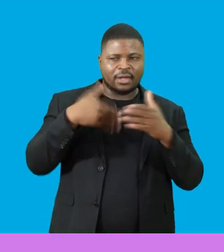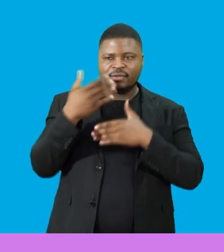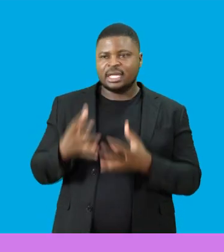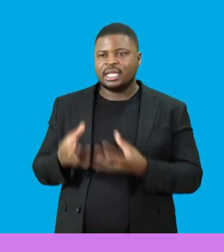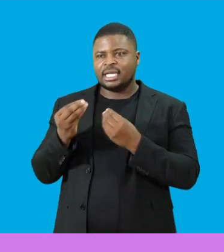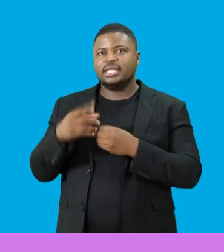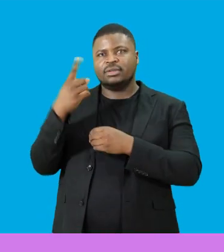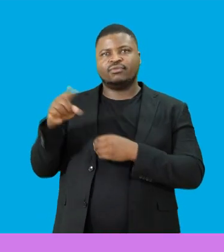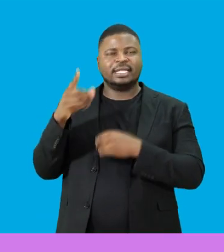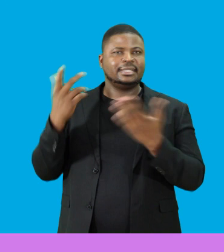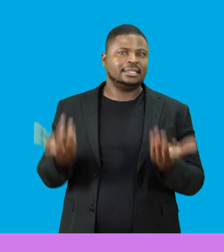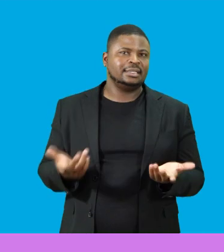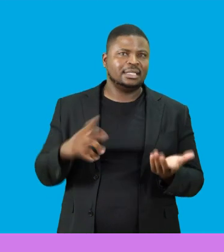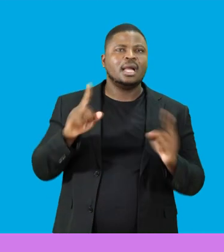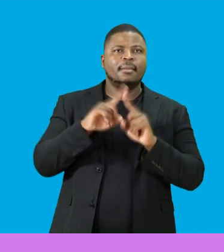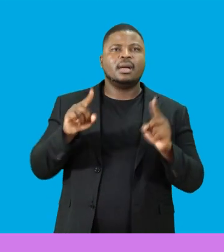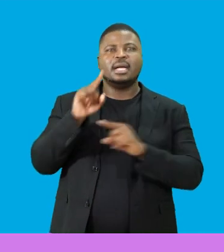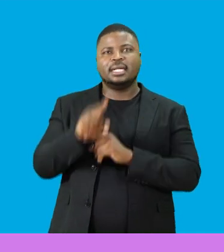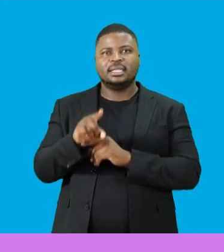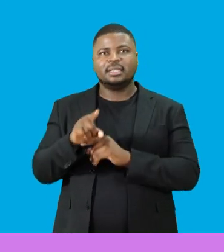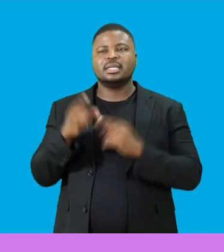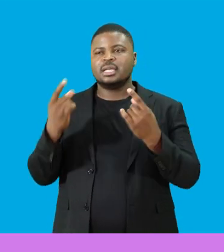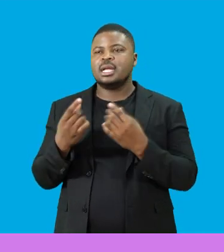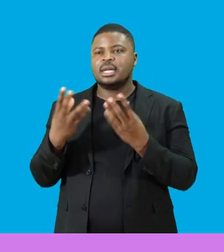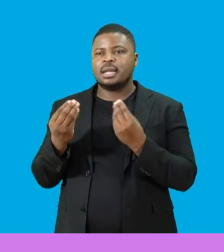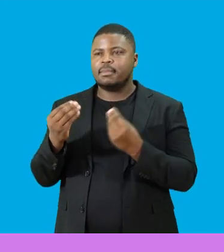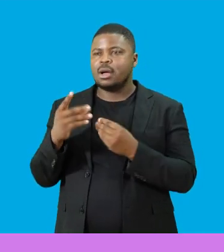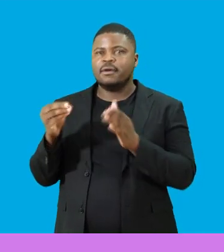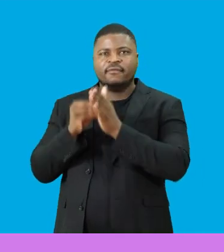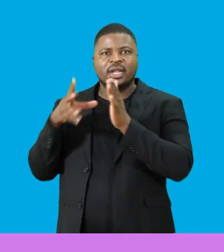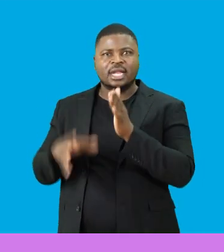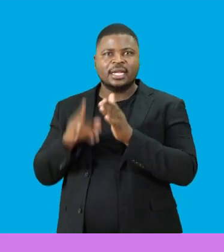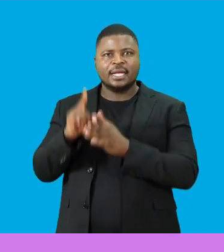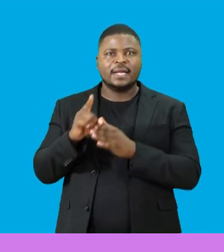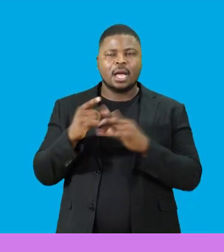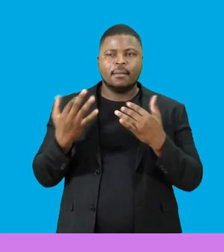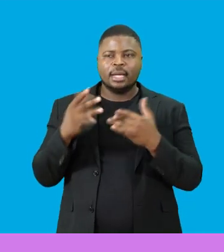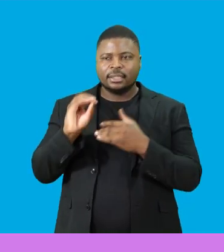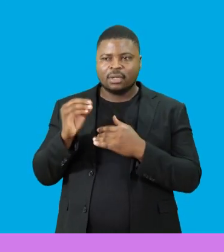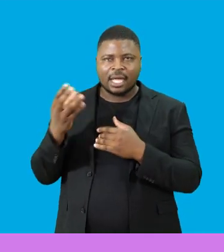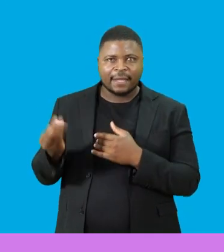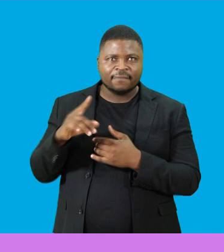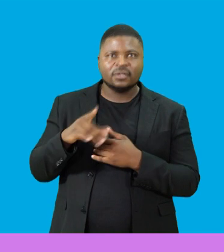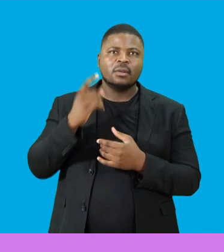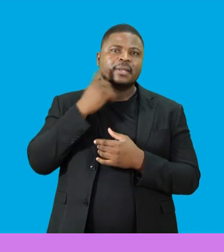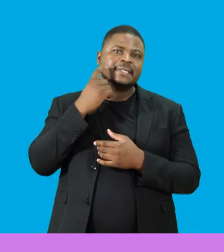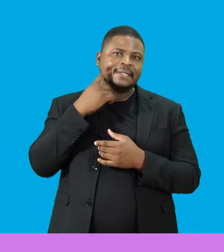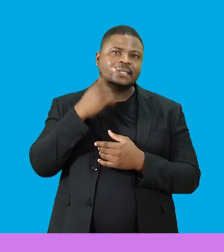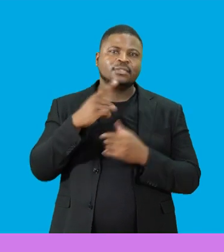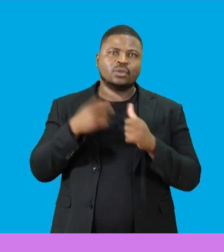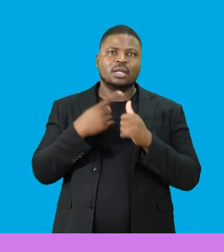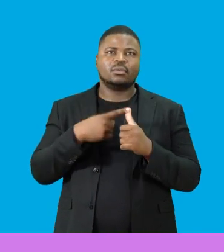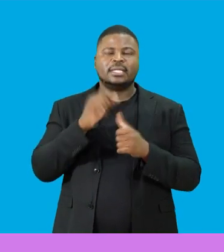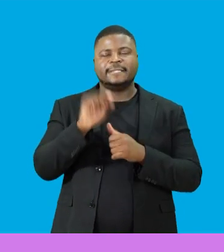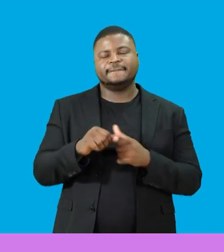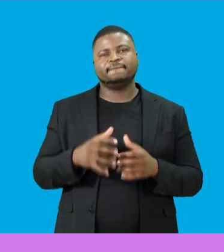right. So you rather check the number of learners whereby the amount is exactly on the line. Then it's easy to calculate that. Let's